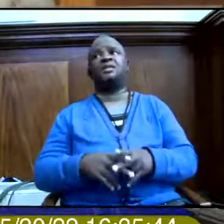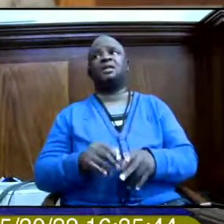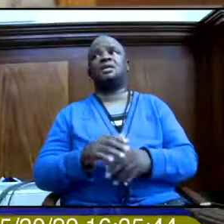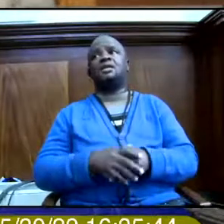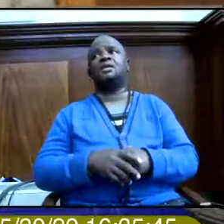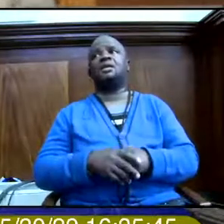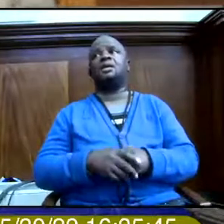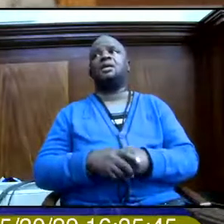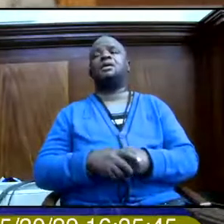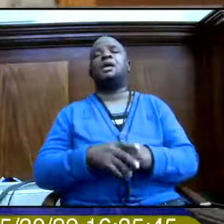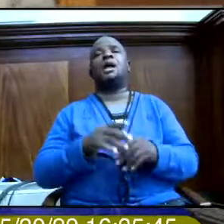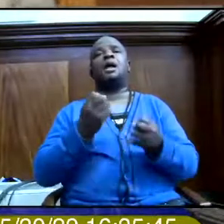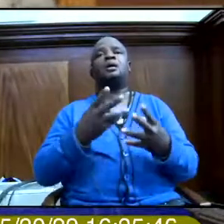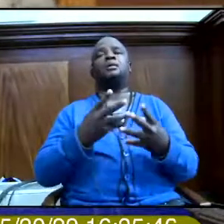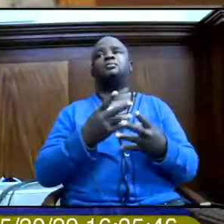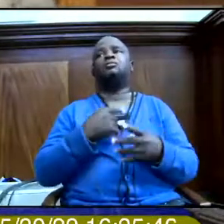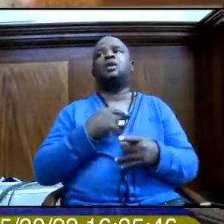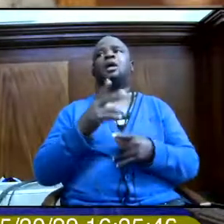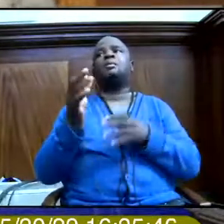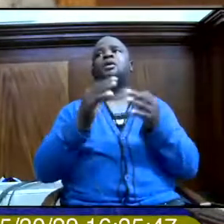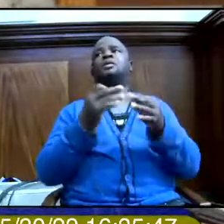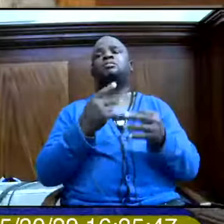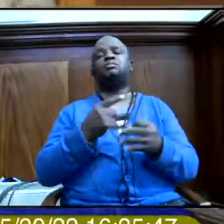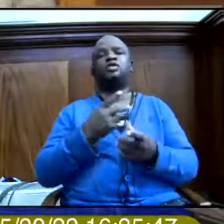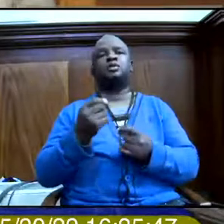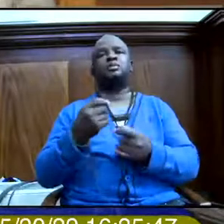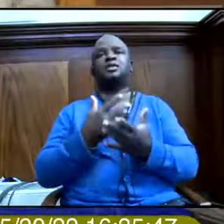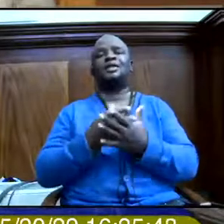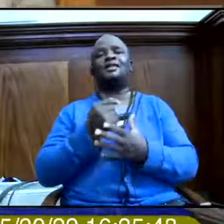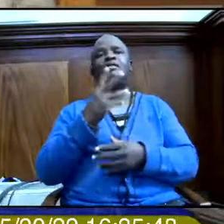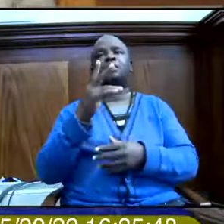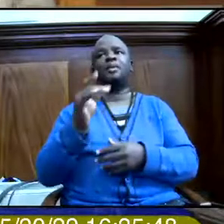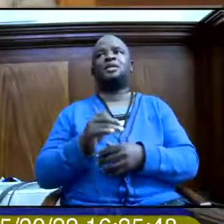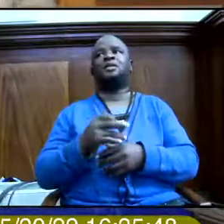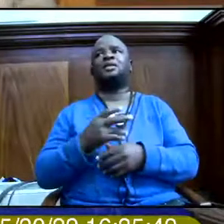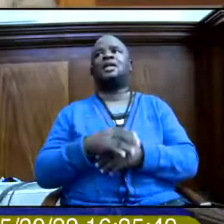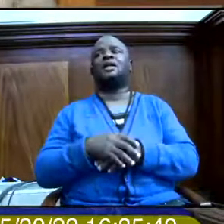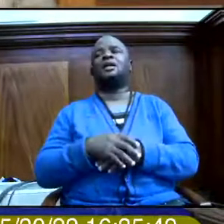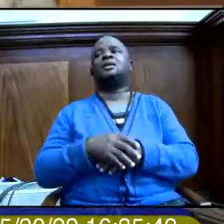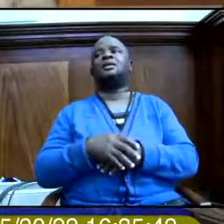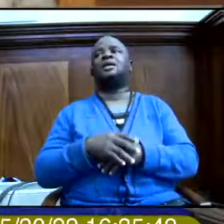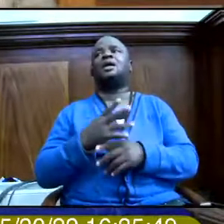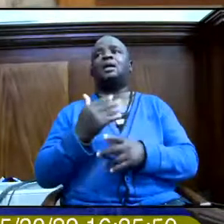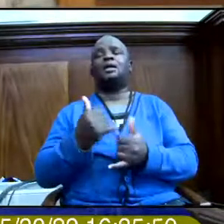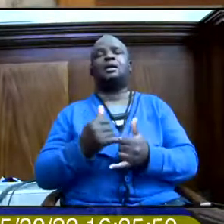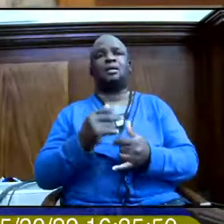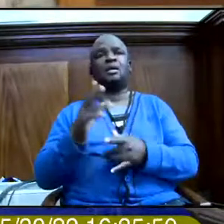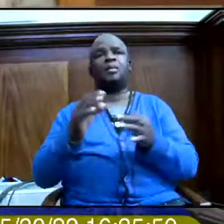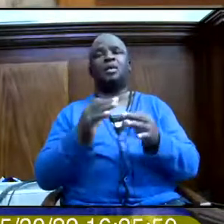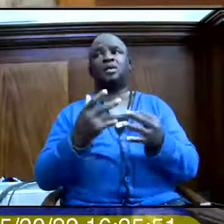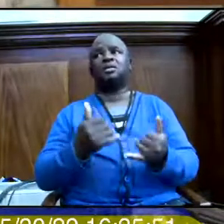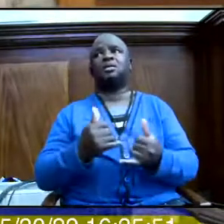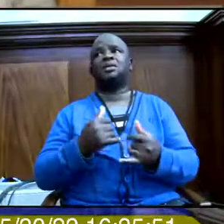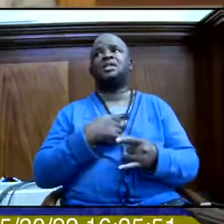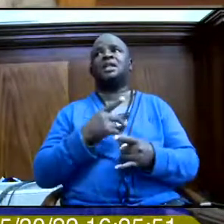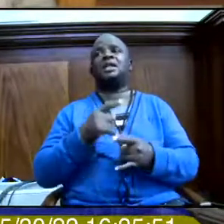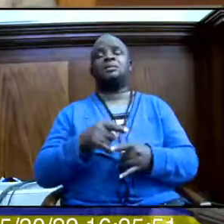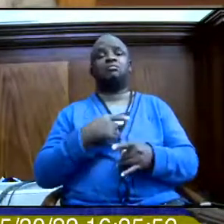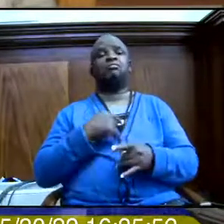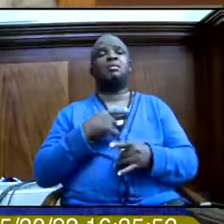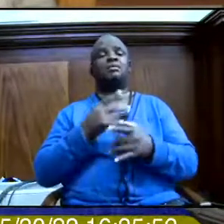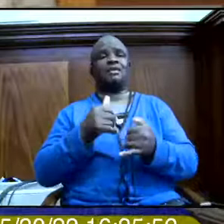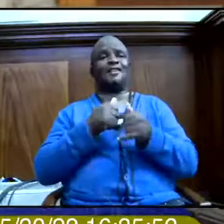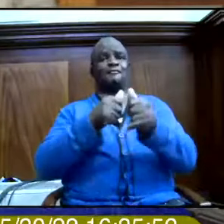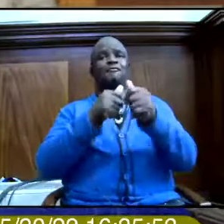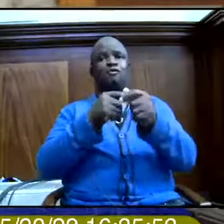circumstances the employer would say we are offering four percent of five percent the employer is now dancing to the